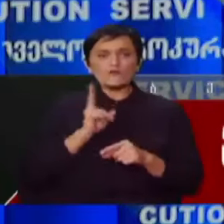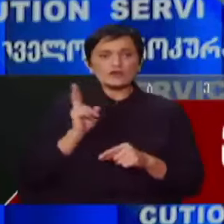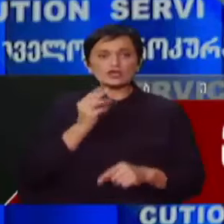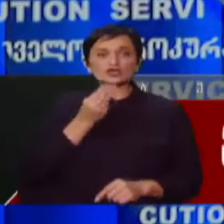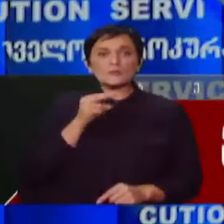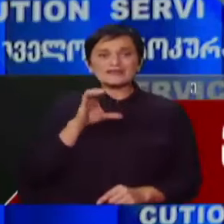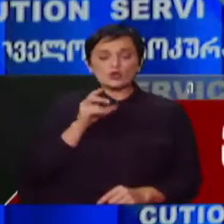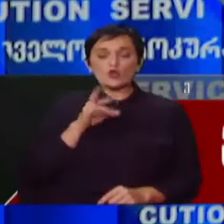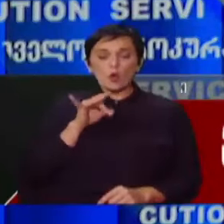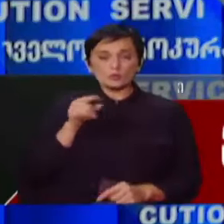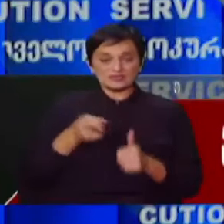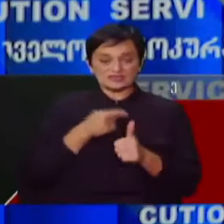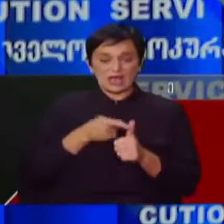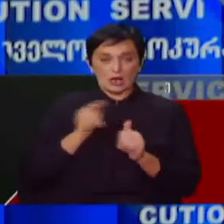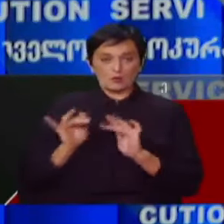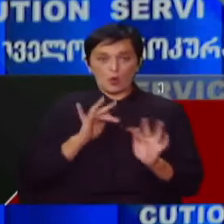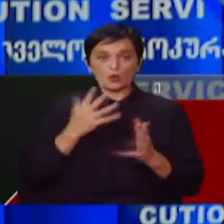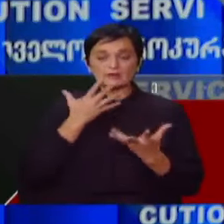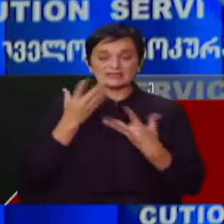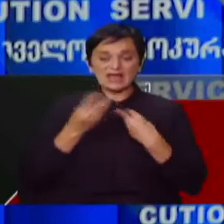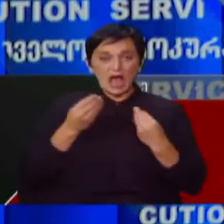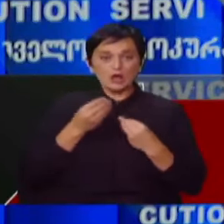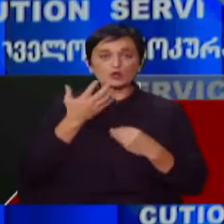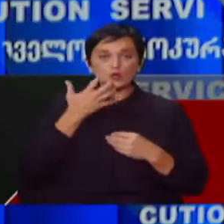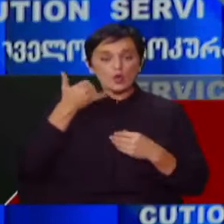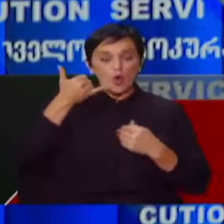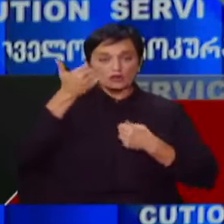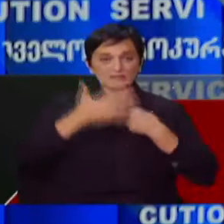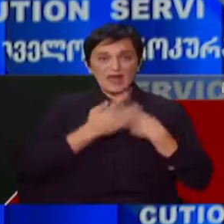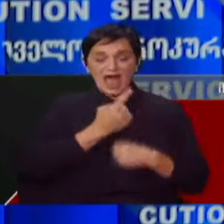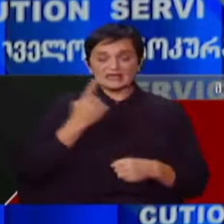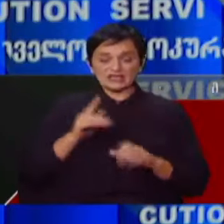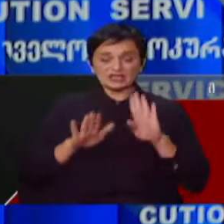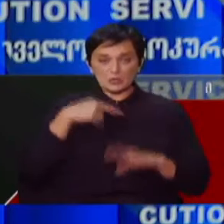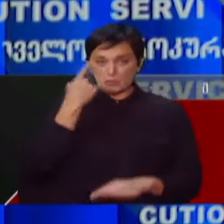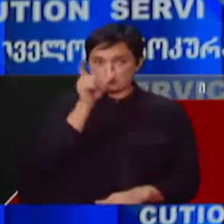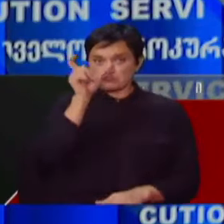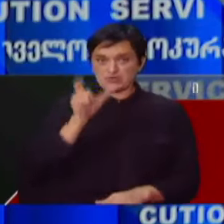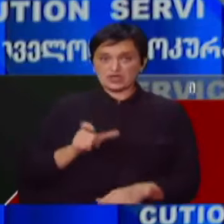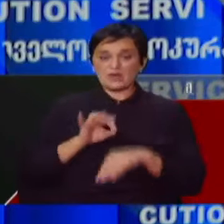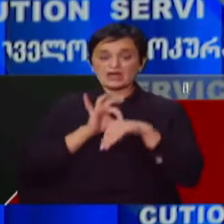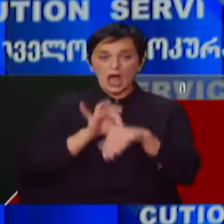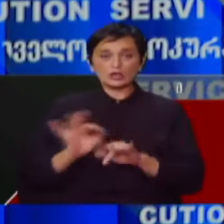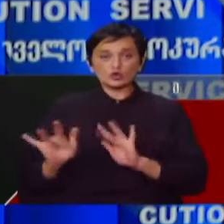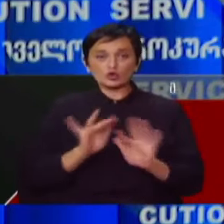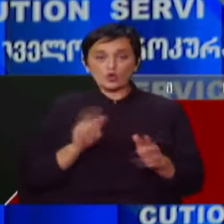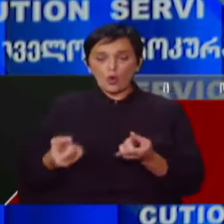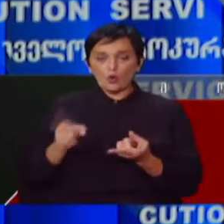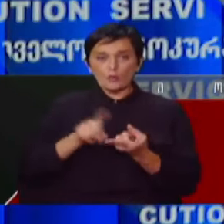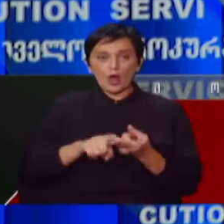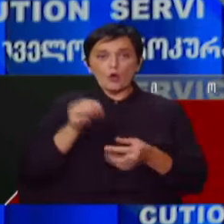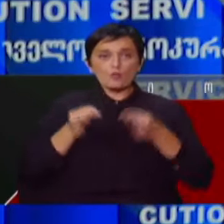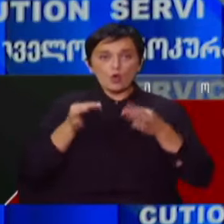That's why I'm going to be there. I'm going to be there. I'm going to be there.